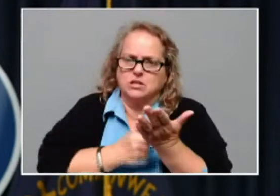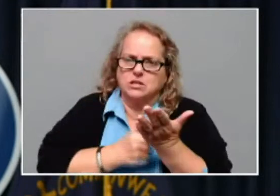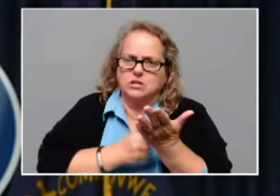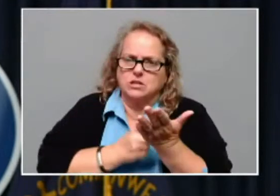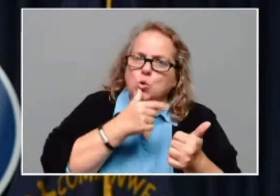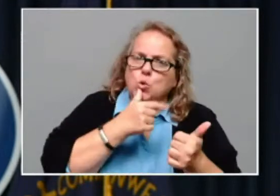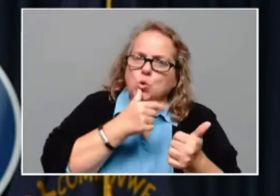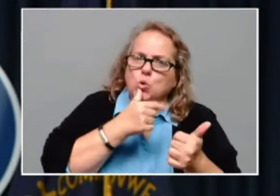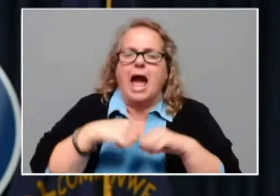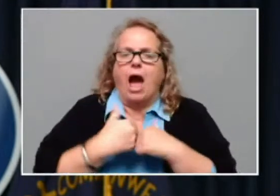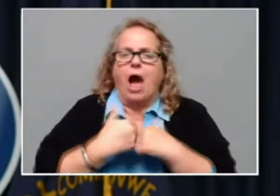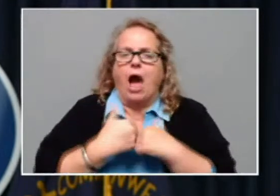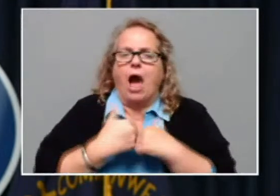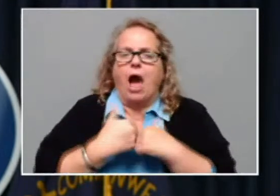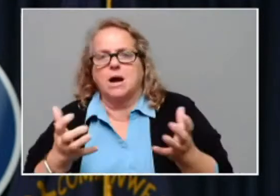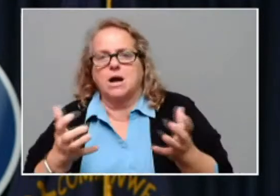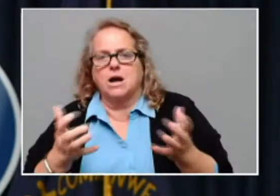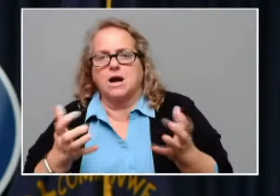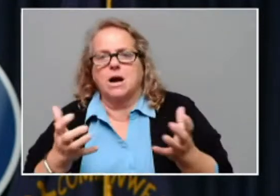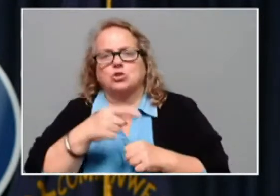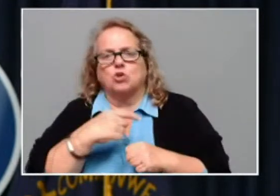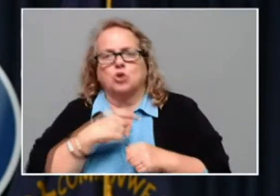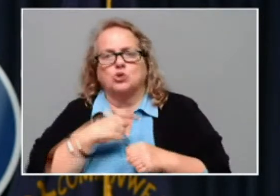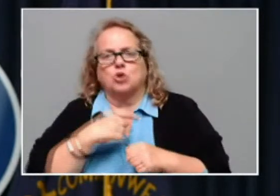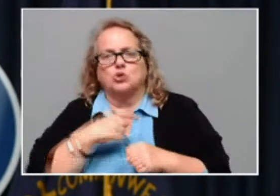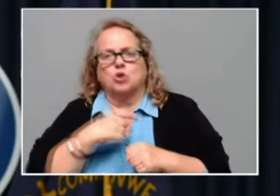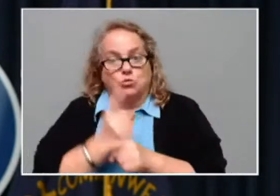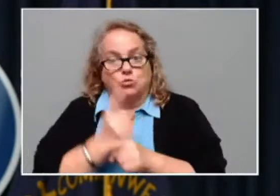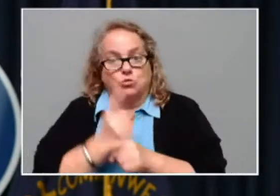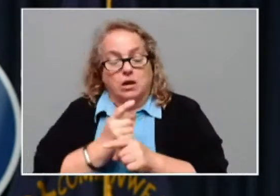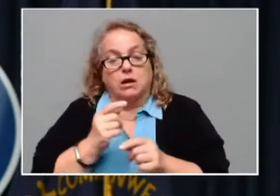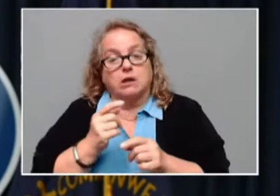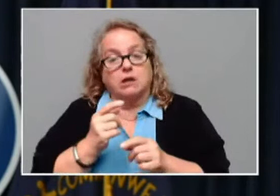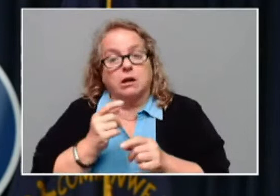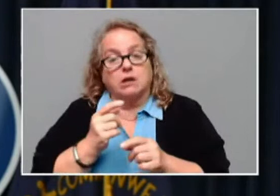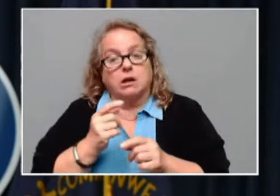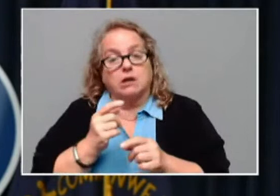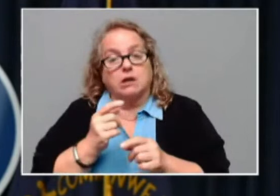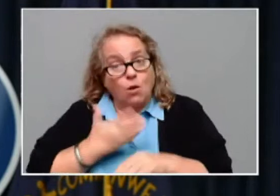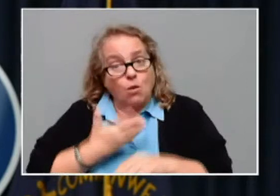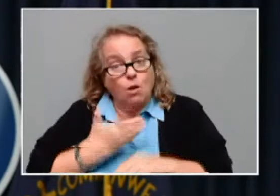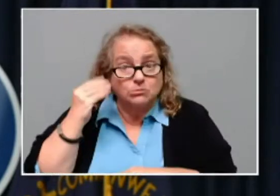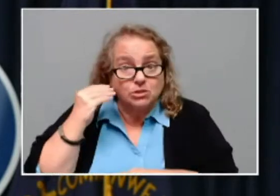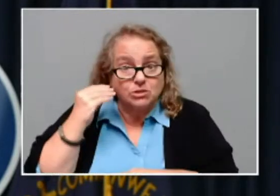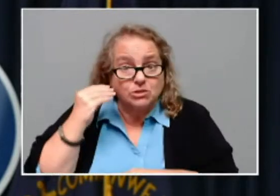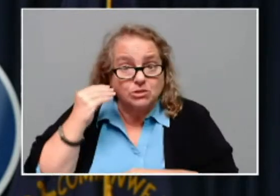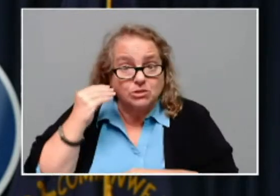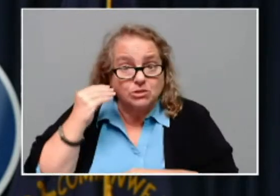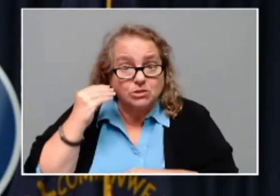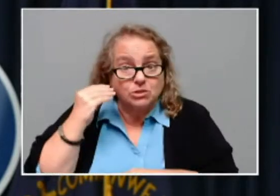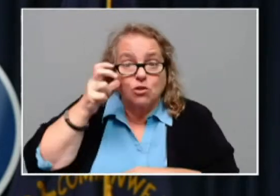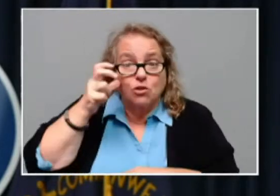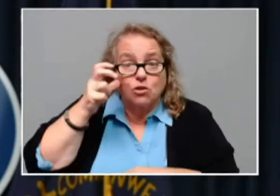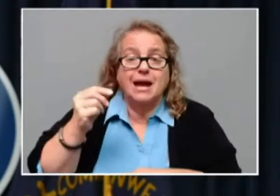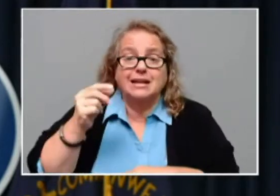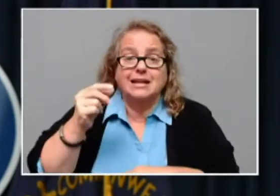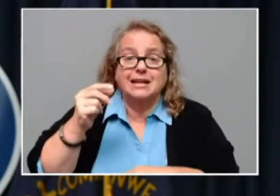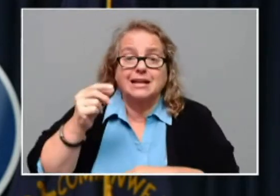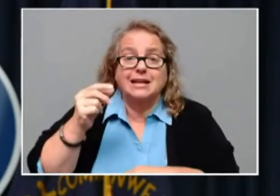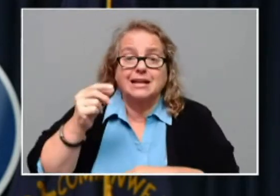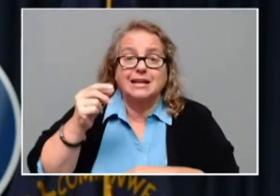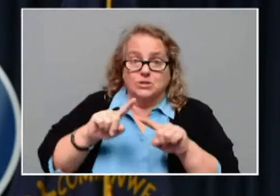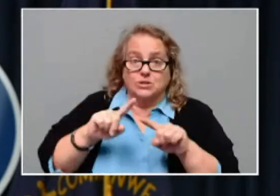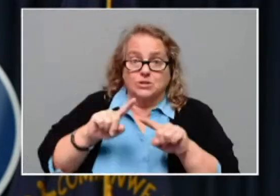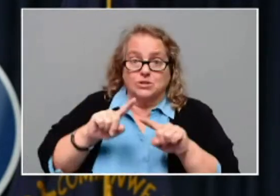this right based on our experience, and that we hear from and listen to different groups, including